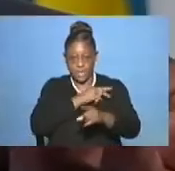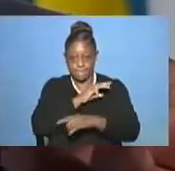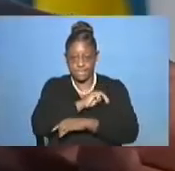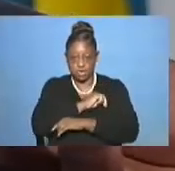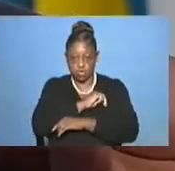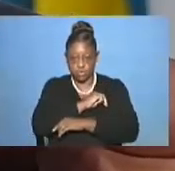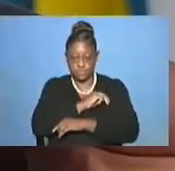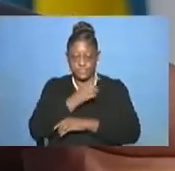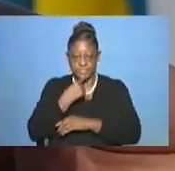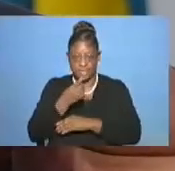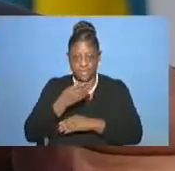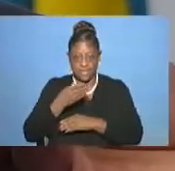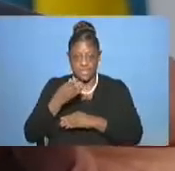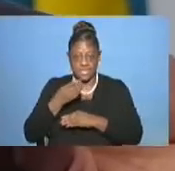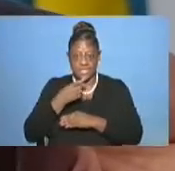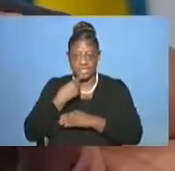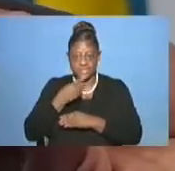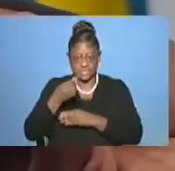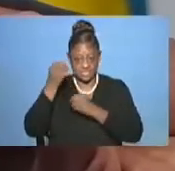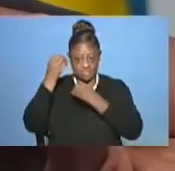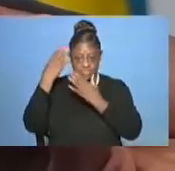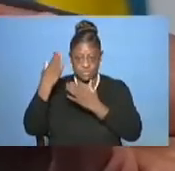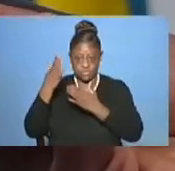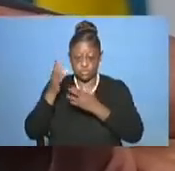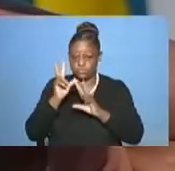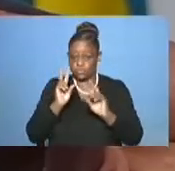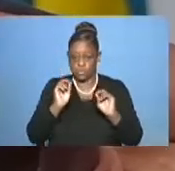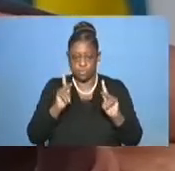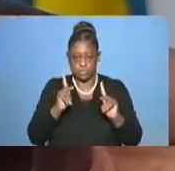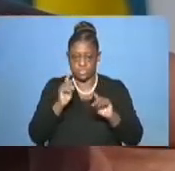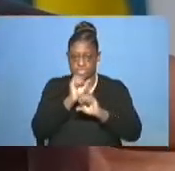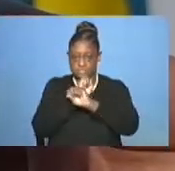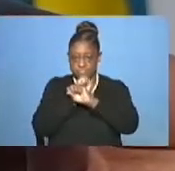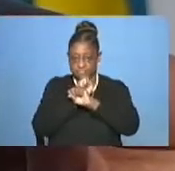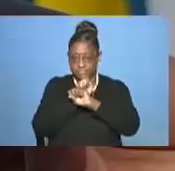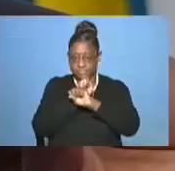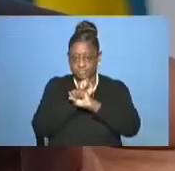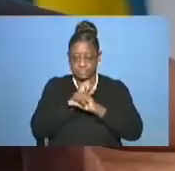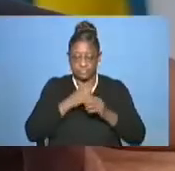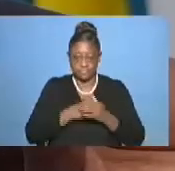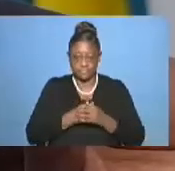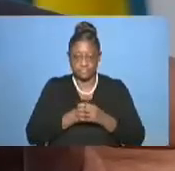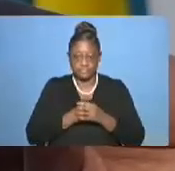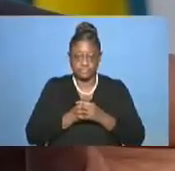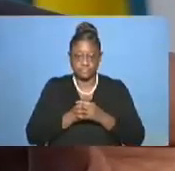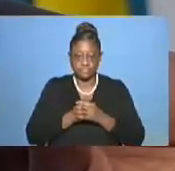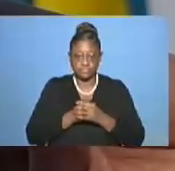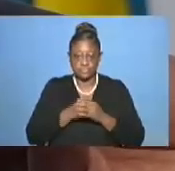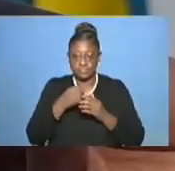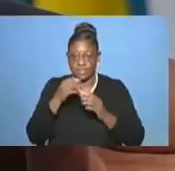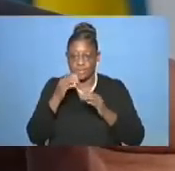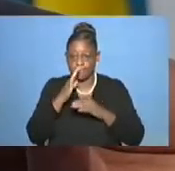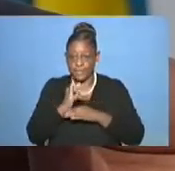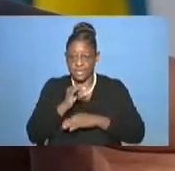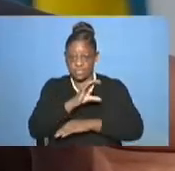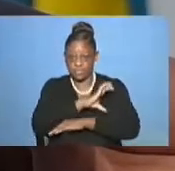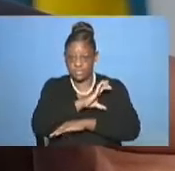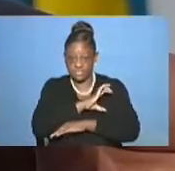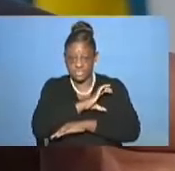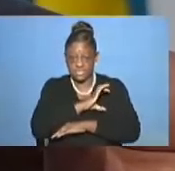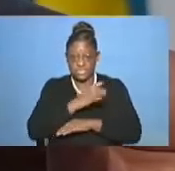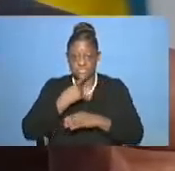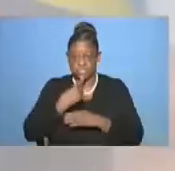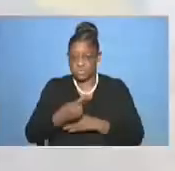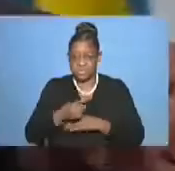my information, no one has been detained by the police. I wouldn't like to disclose